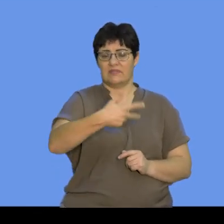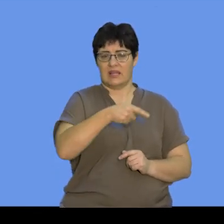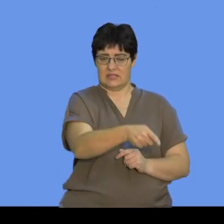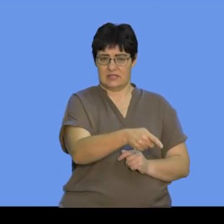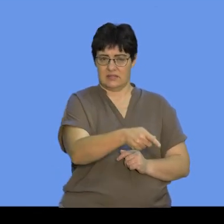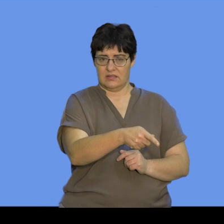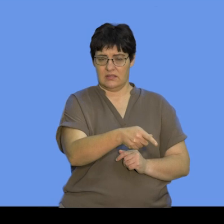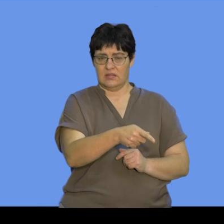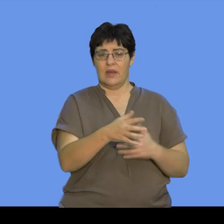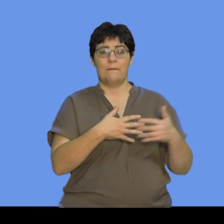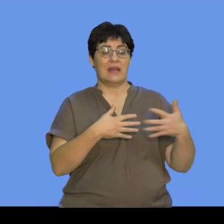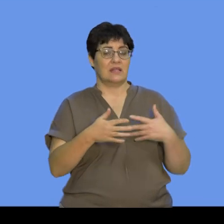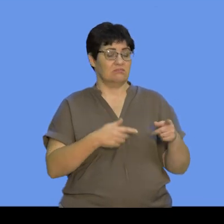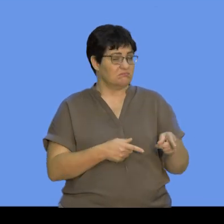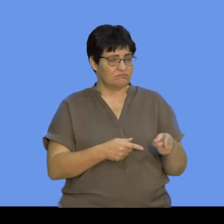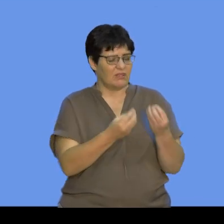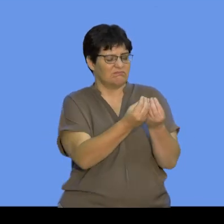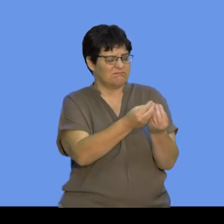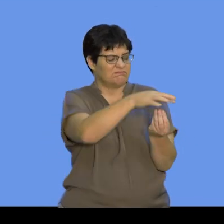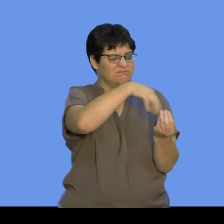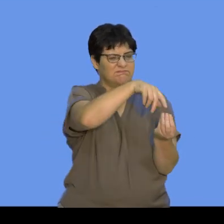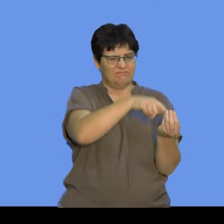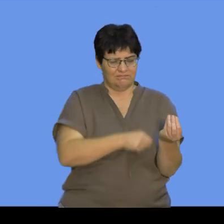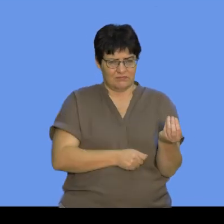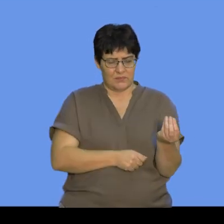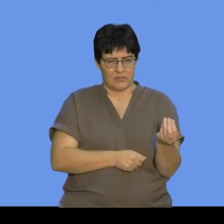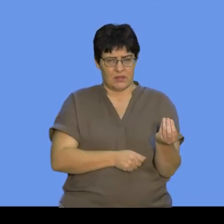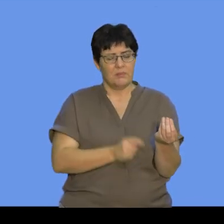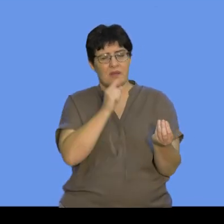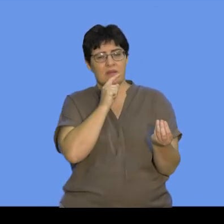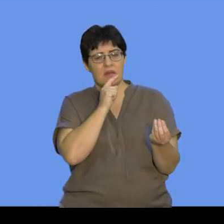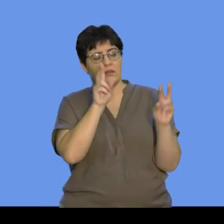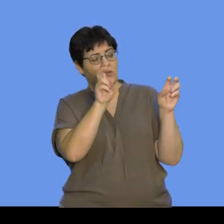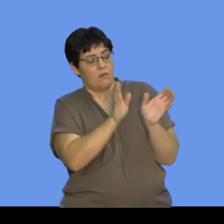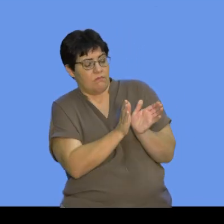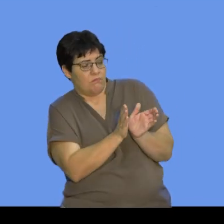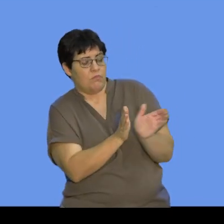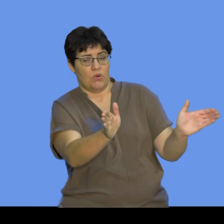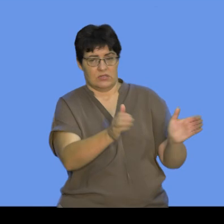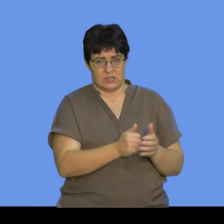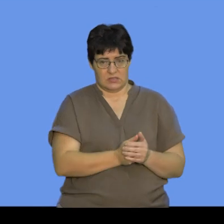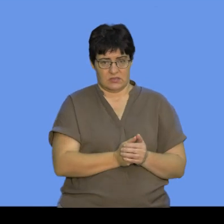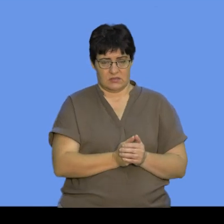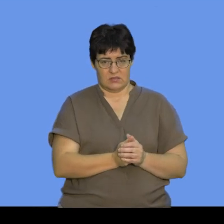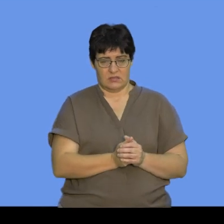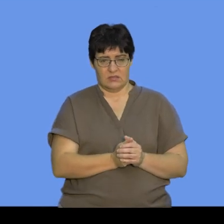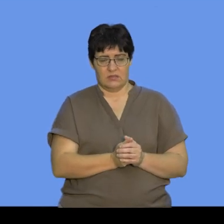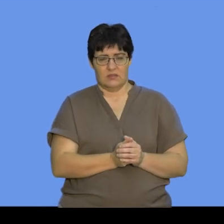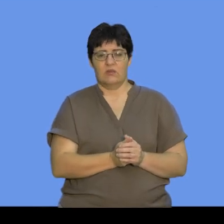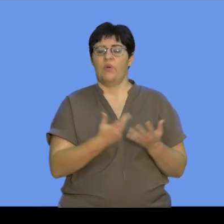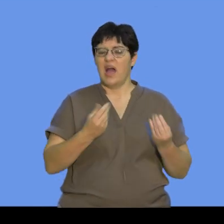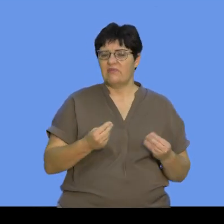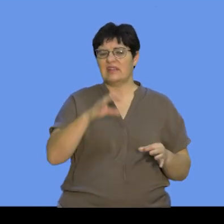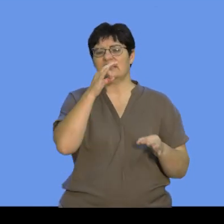that matter is quite a broad, term. Okay, but we can further break it down, into simple